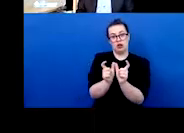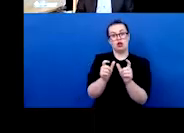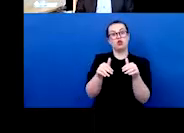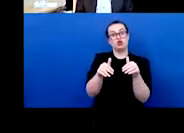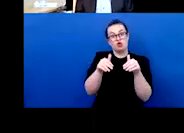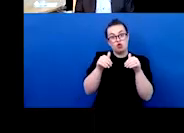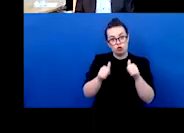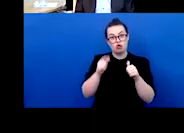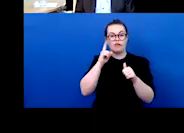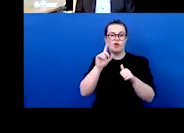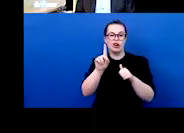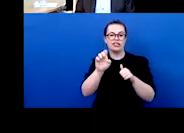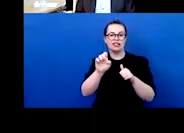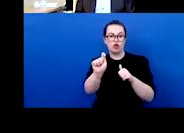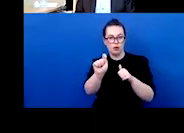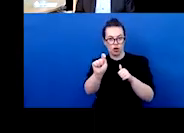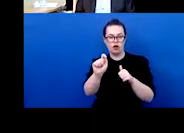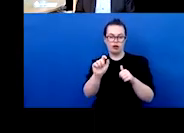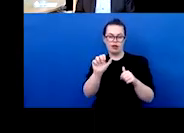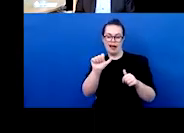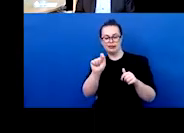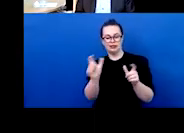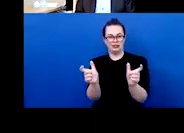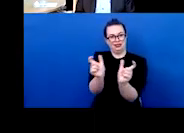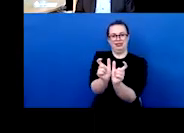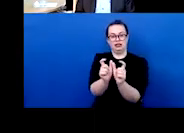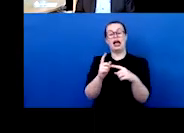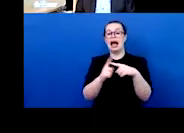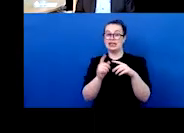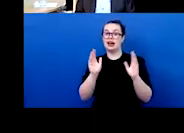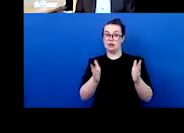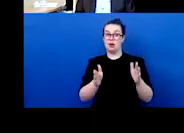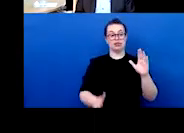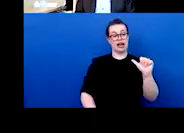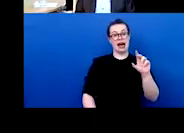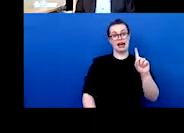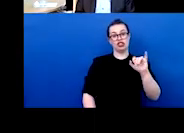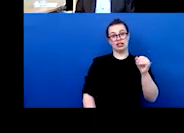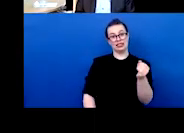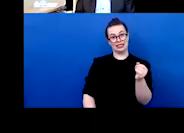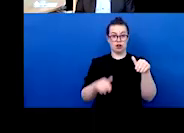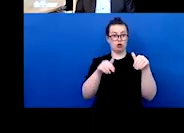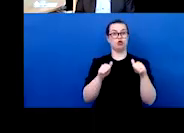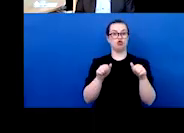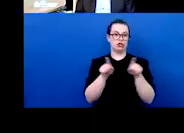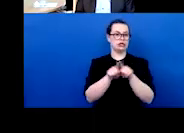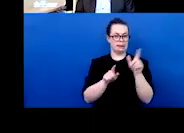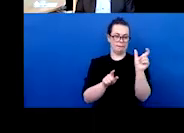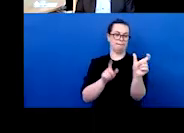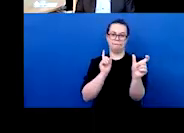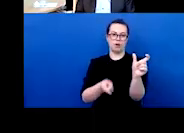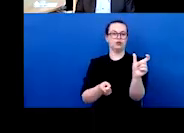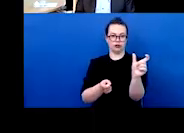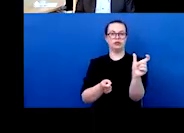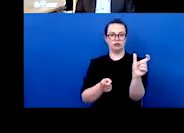determiner et and the neuter form of the adjective rødt or blått with the T